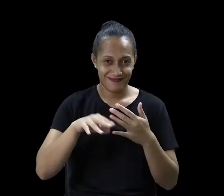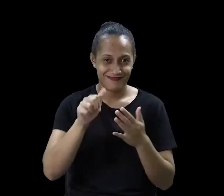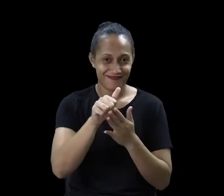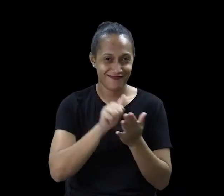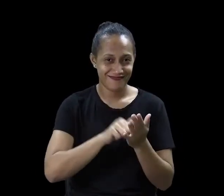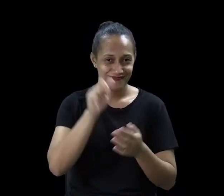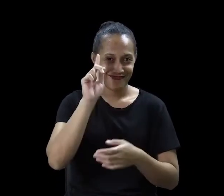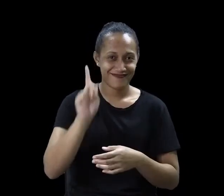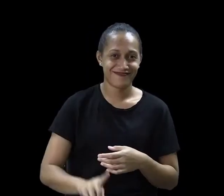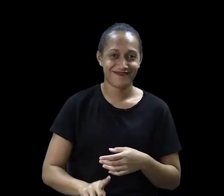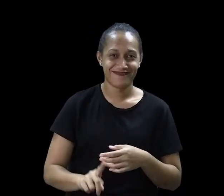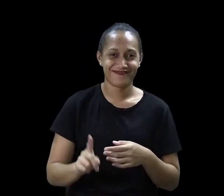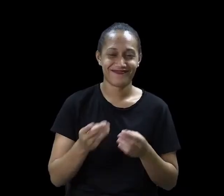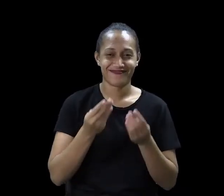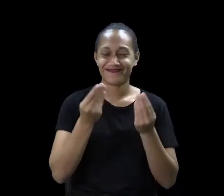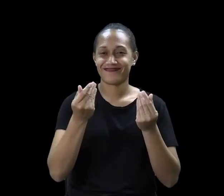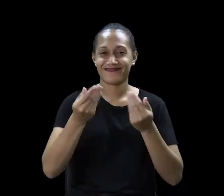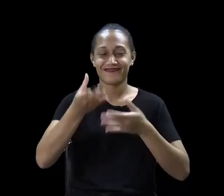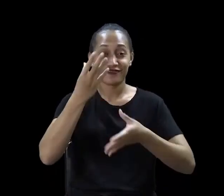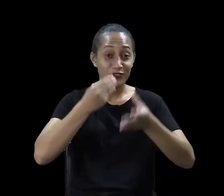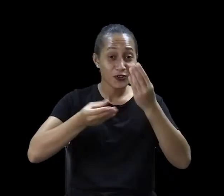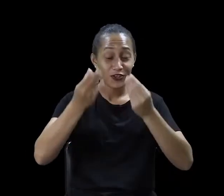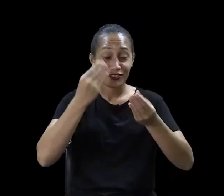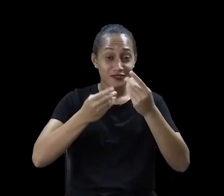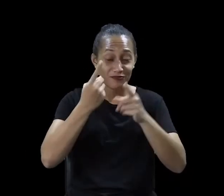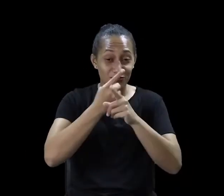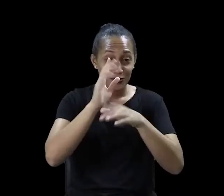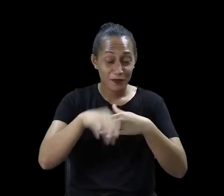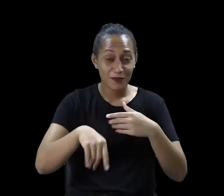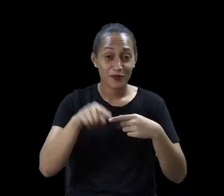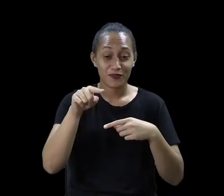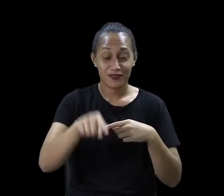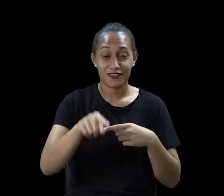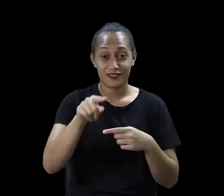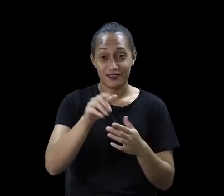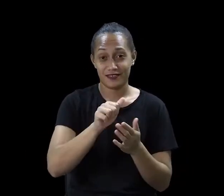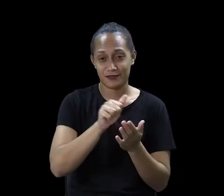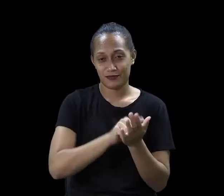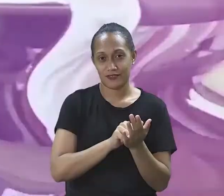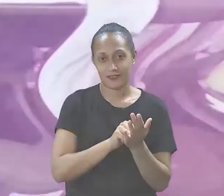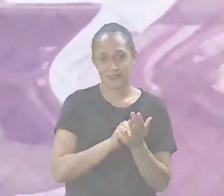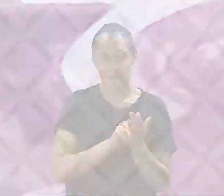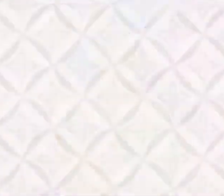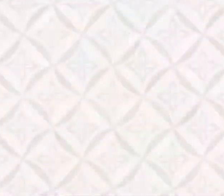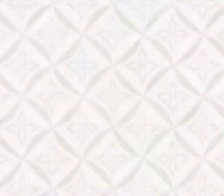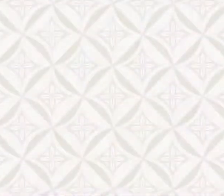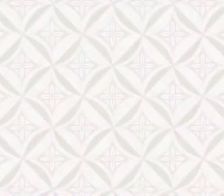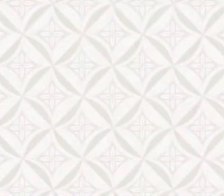learning outcome of this strand. And for now, so far so good.